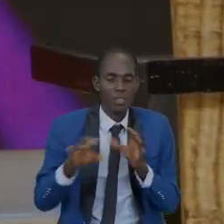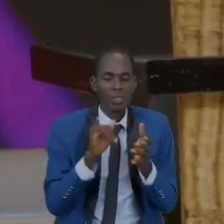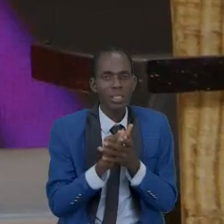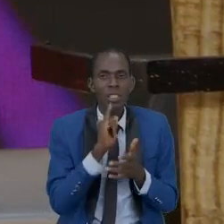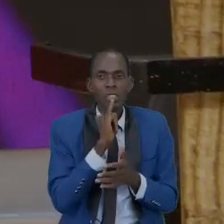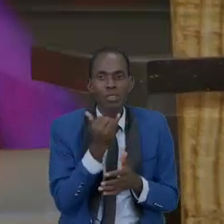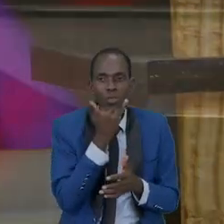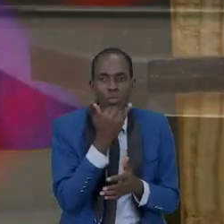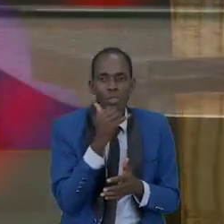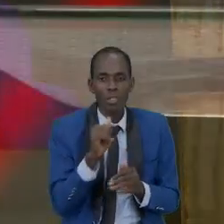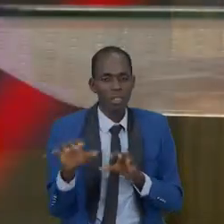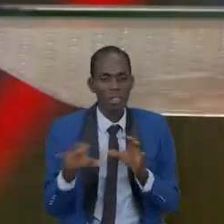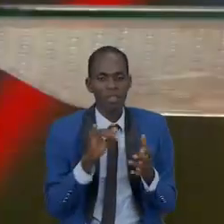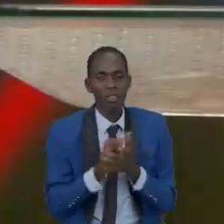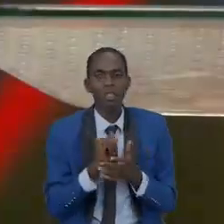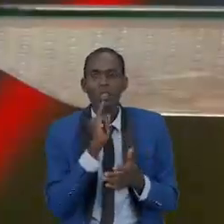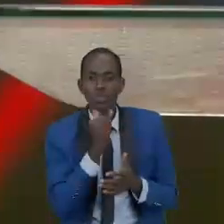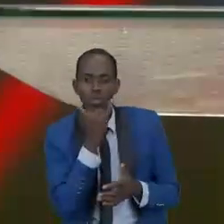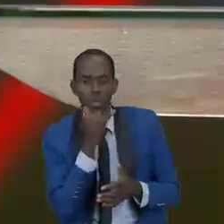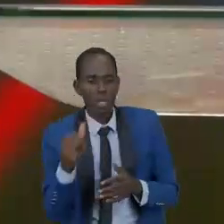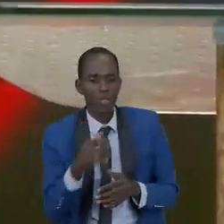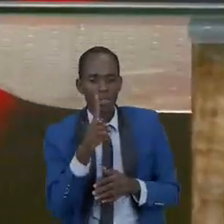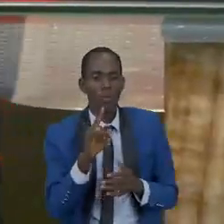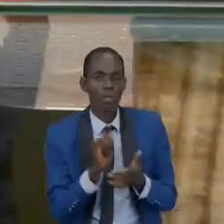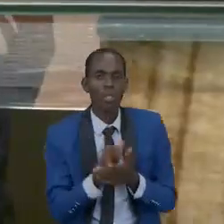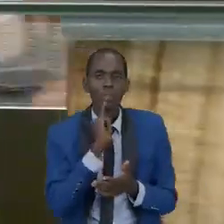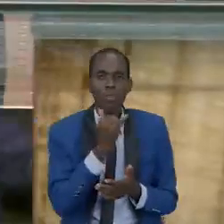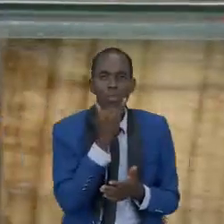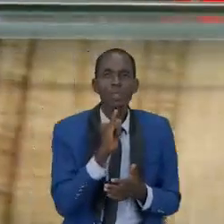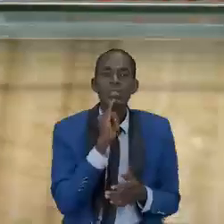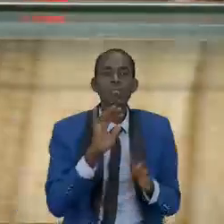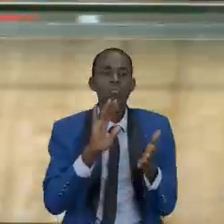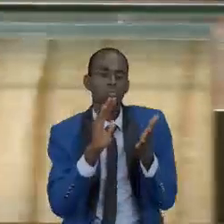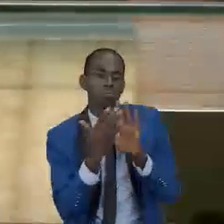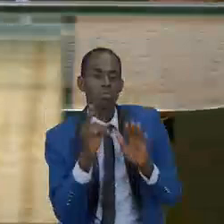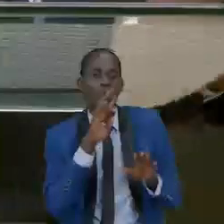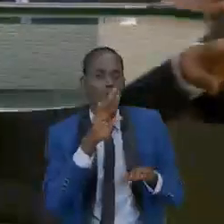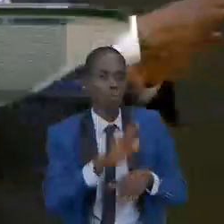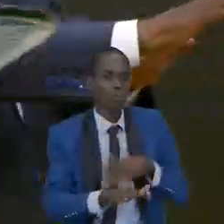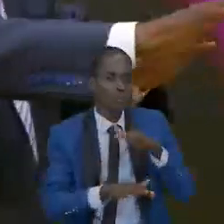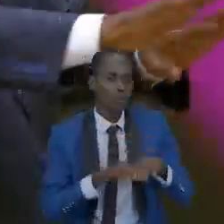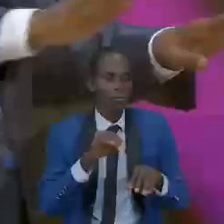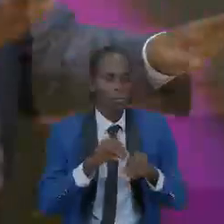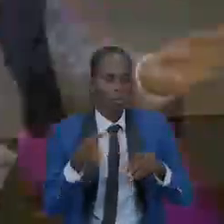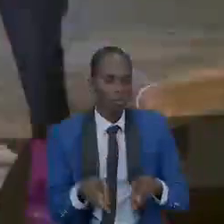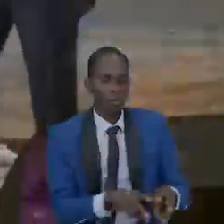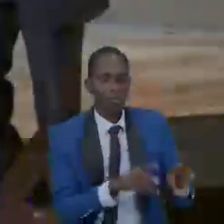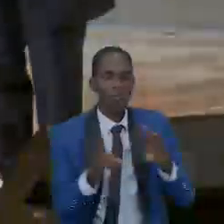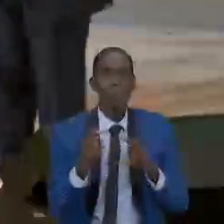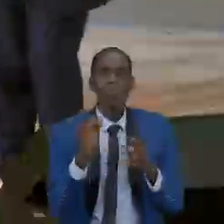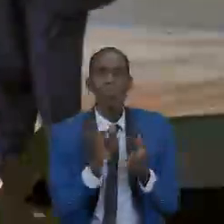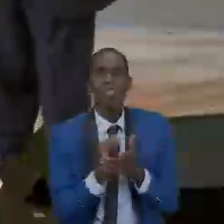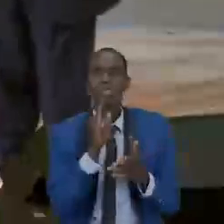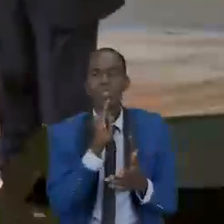an action that is wrong, another action that is wrong, it's like you're walking a particular path on a grass